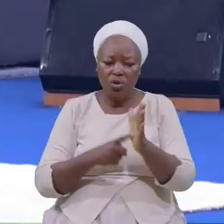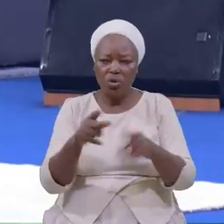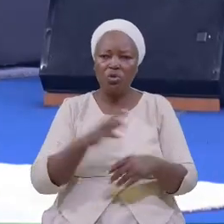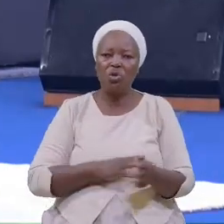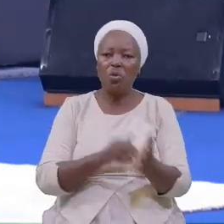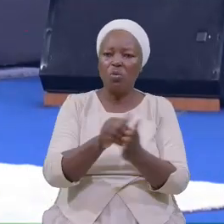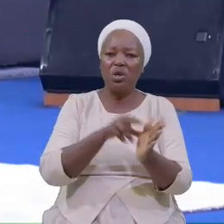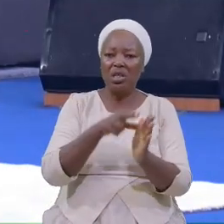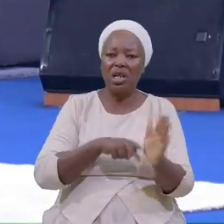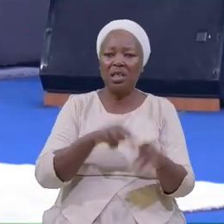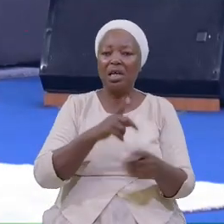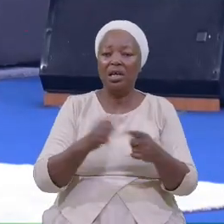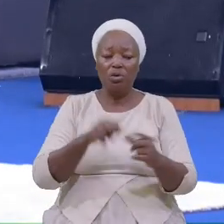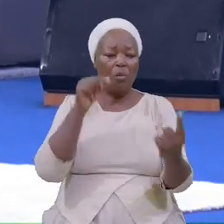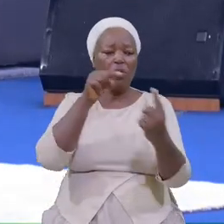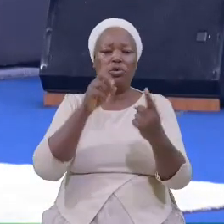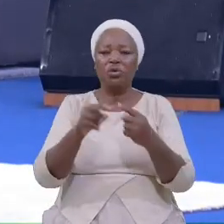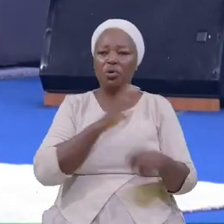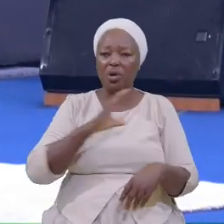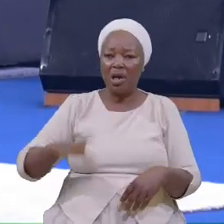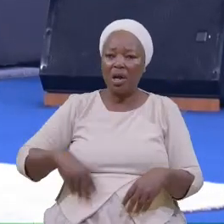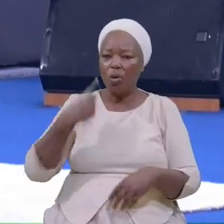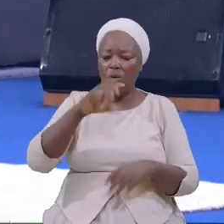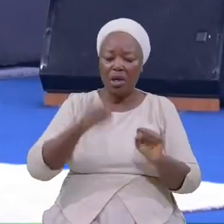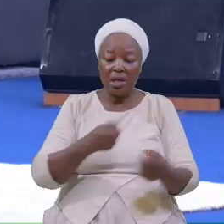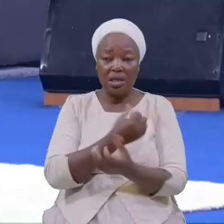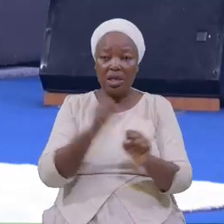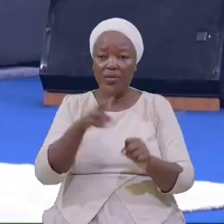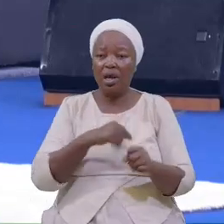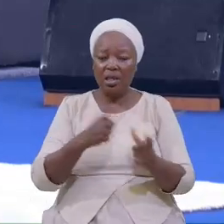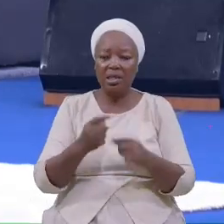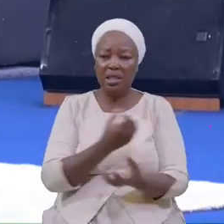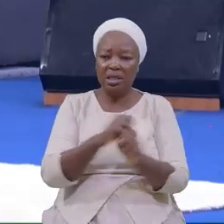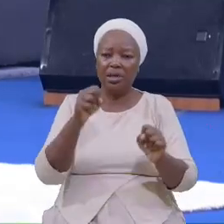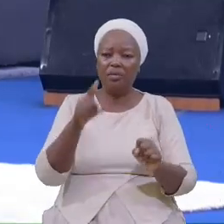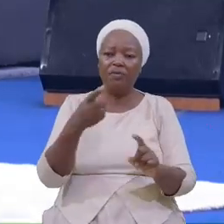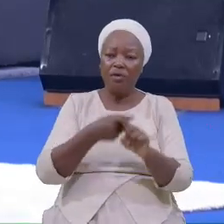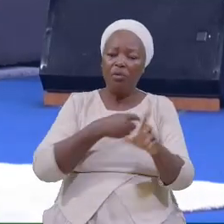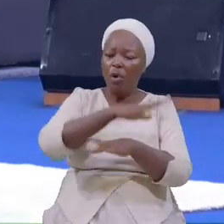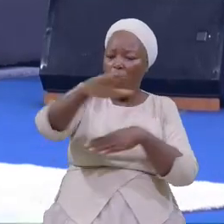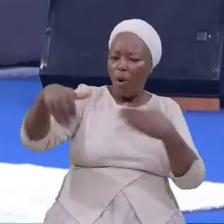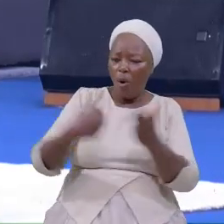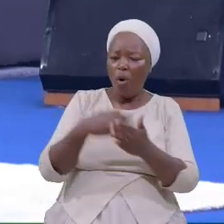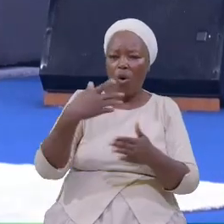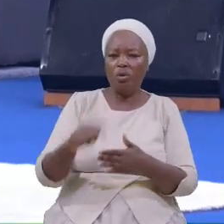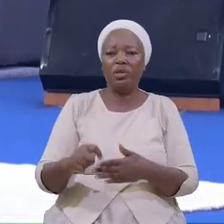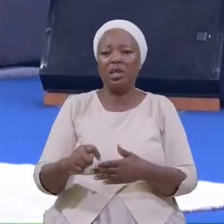weakness and to point you to Christ, who can save you and justify you from the broken law.